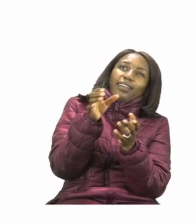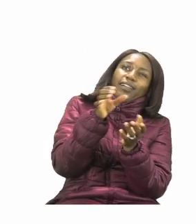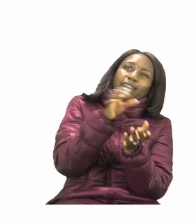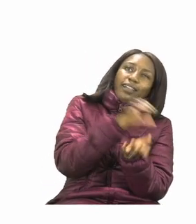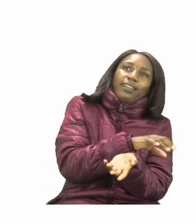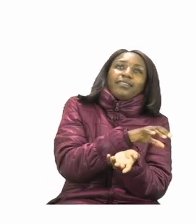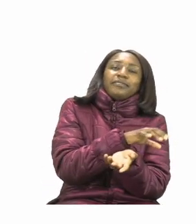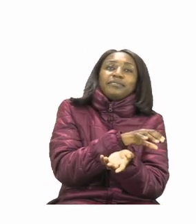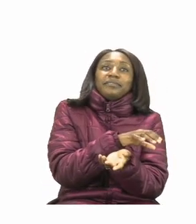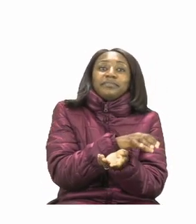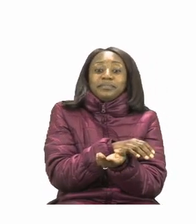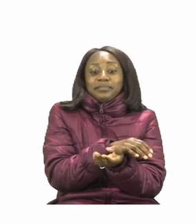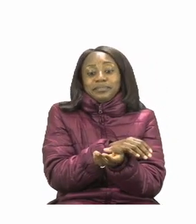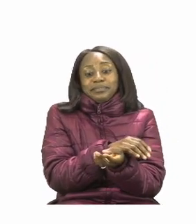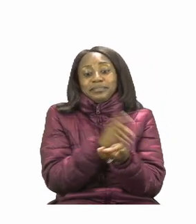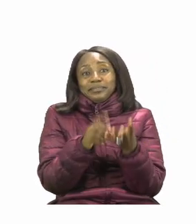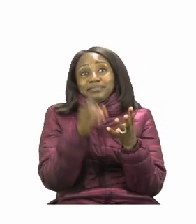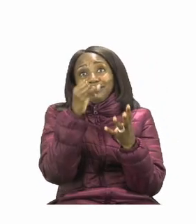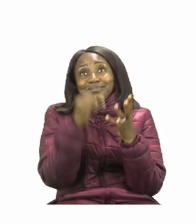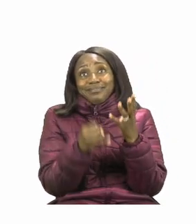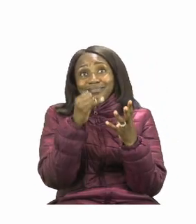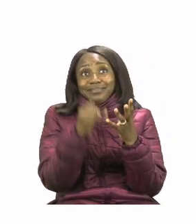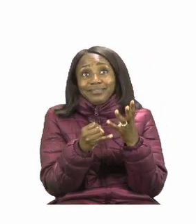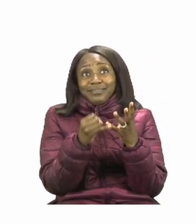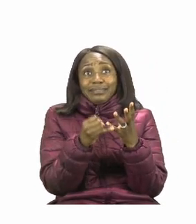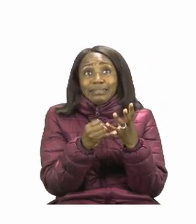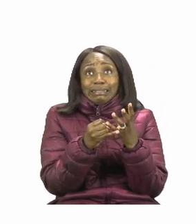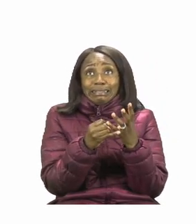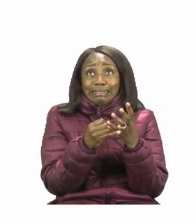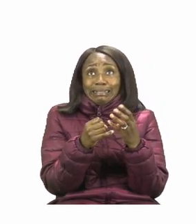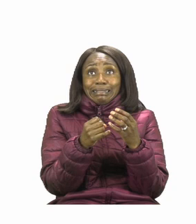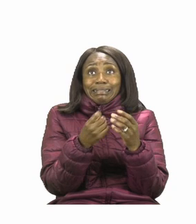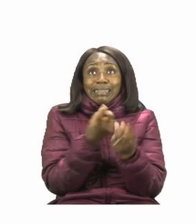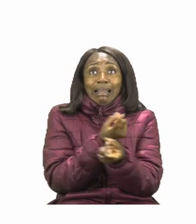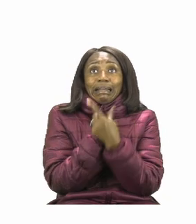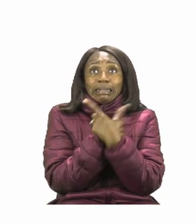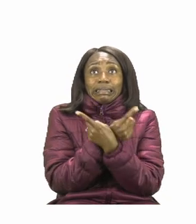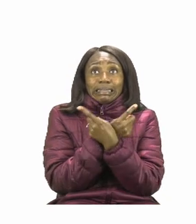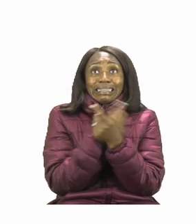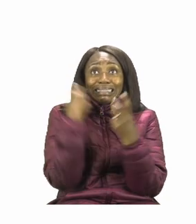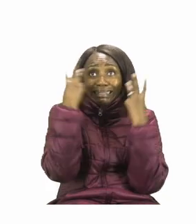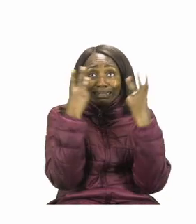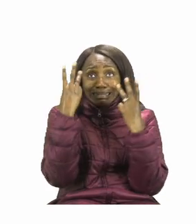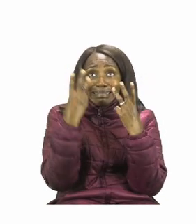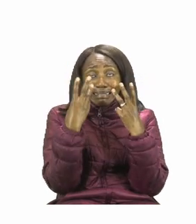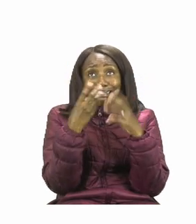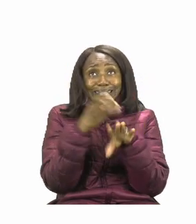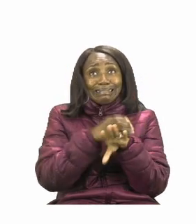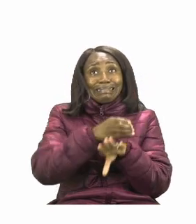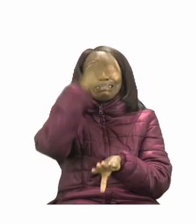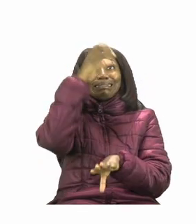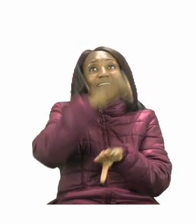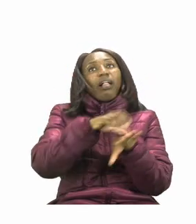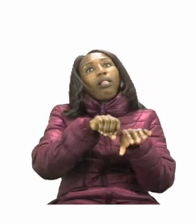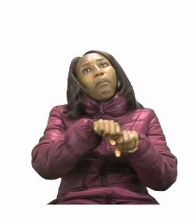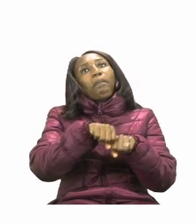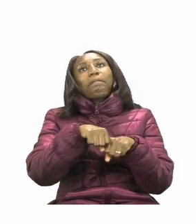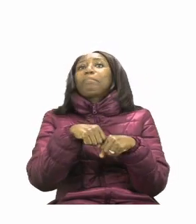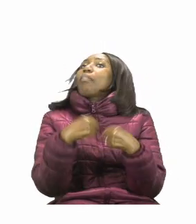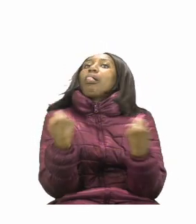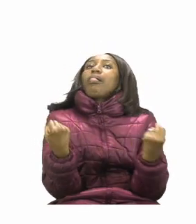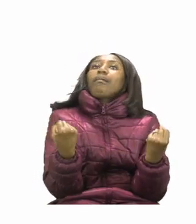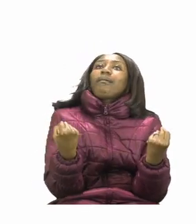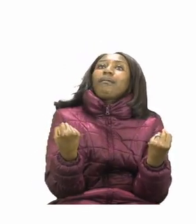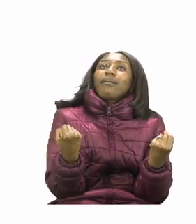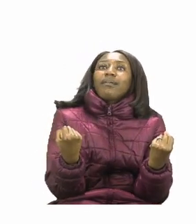That makes the last picture where Teddy is worried and the vase is broken and the football is the cause. That